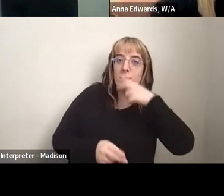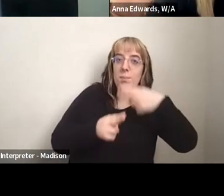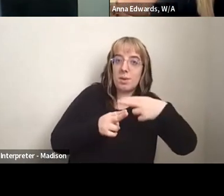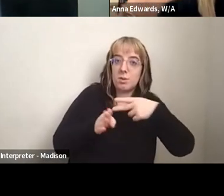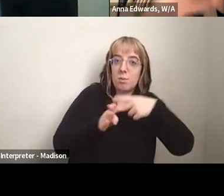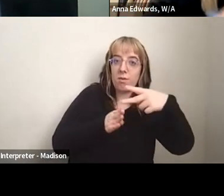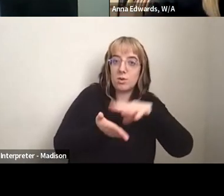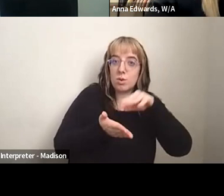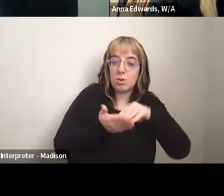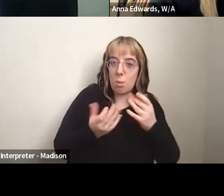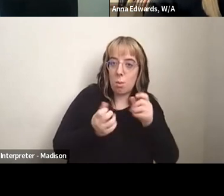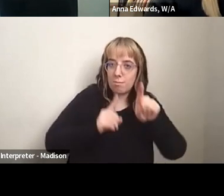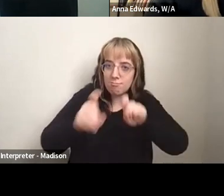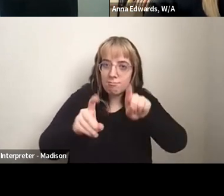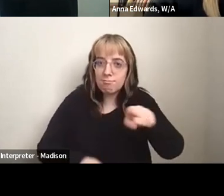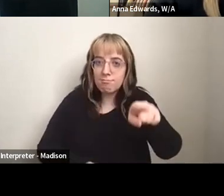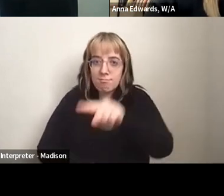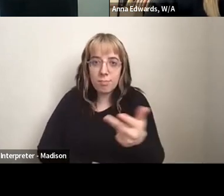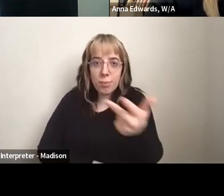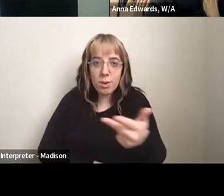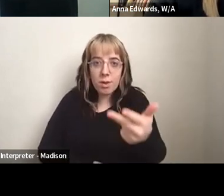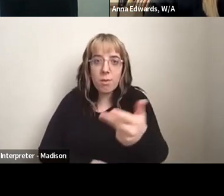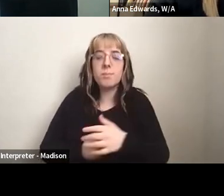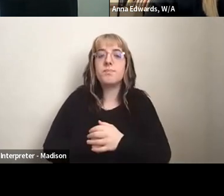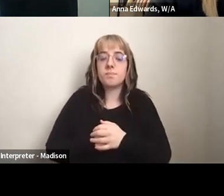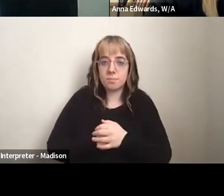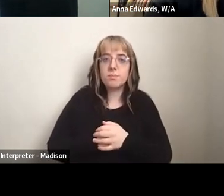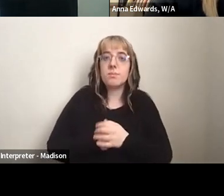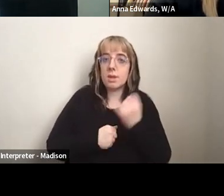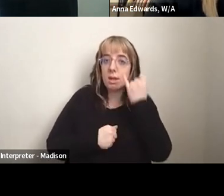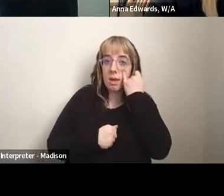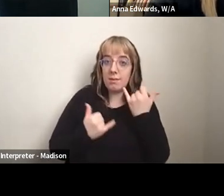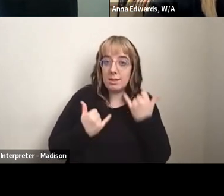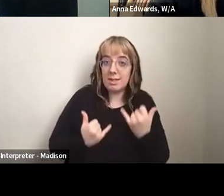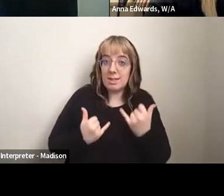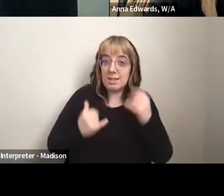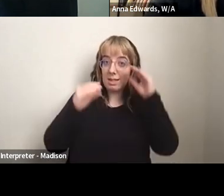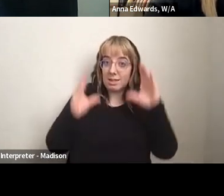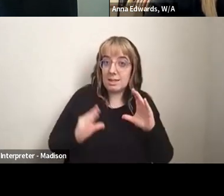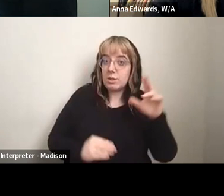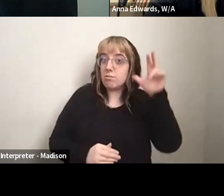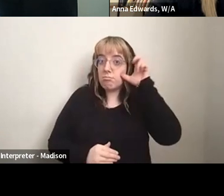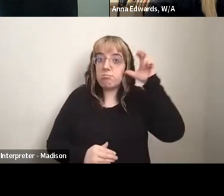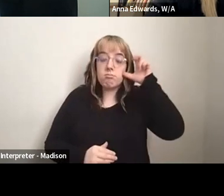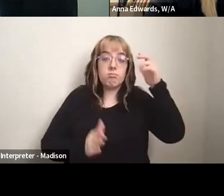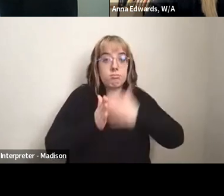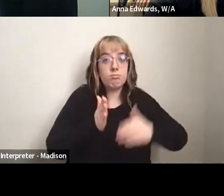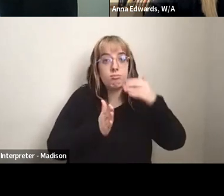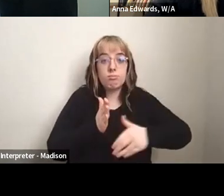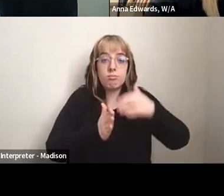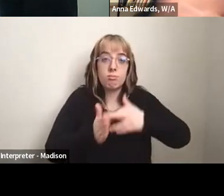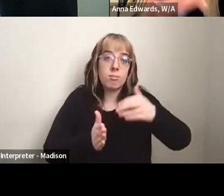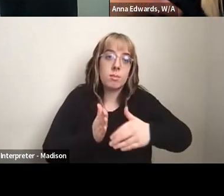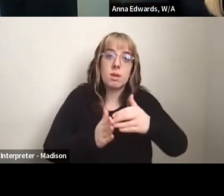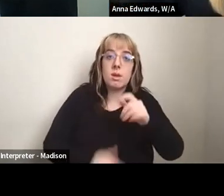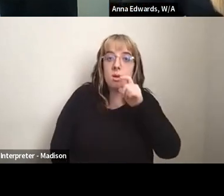ask everyone that if today's teacher, we hear a lot that they don't